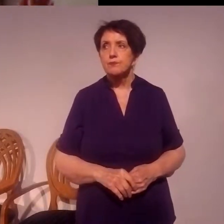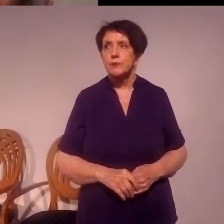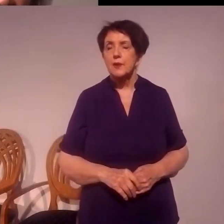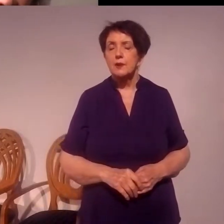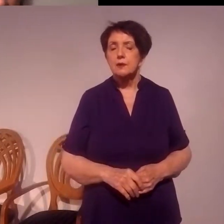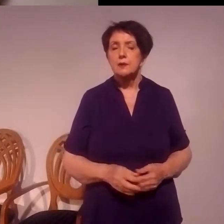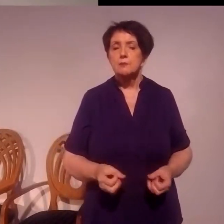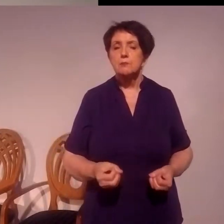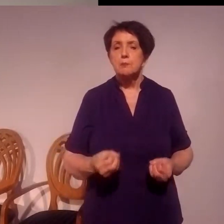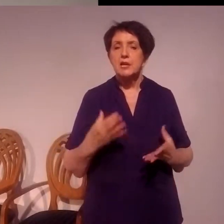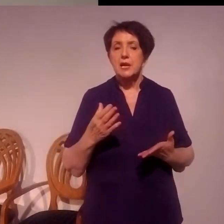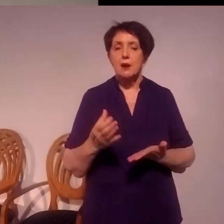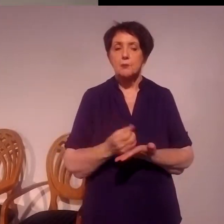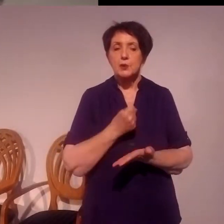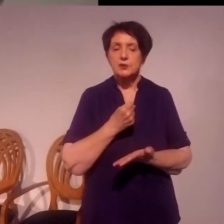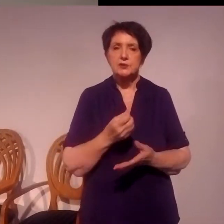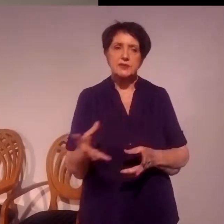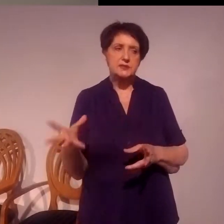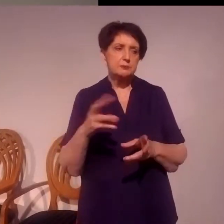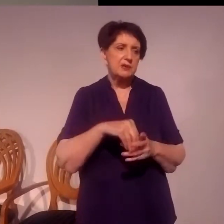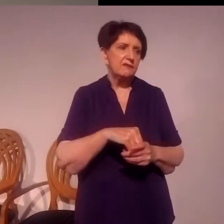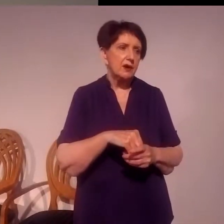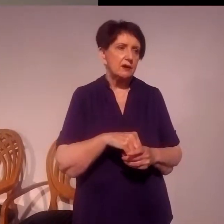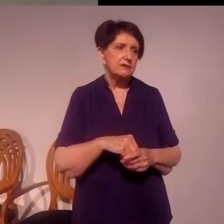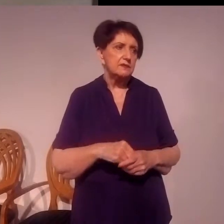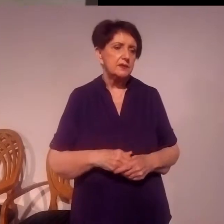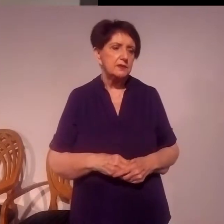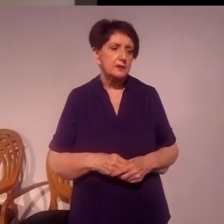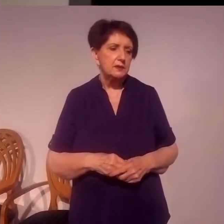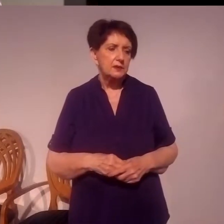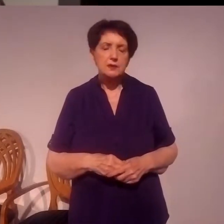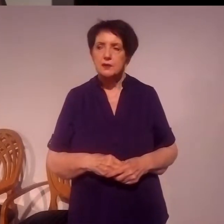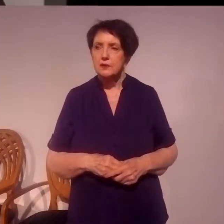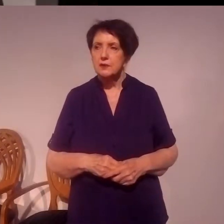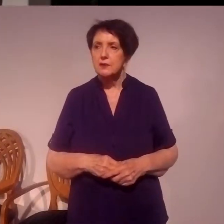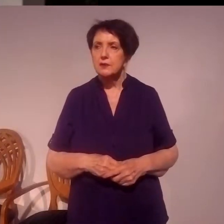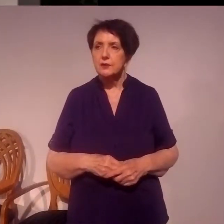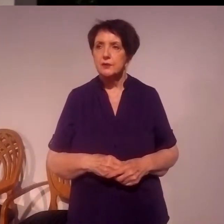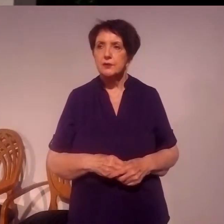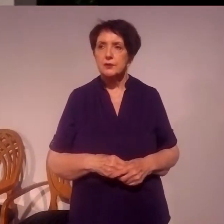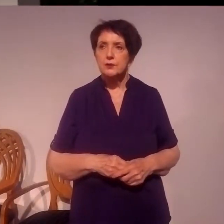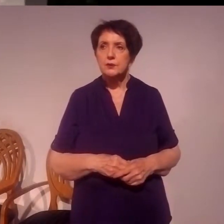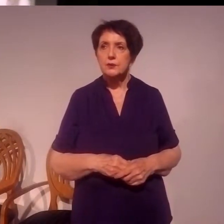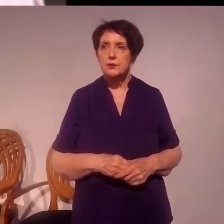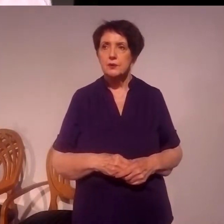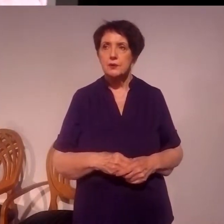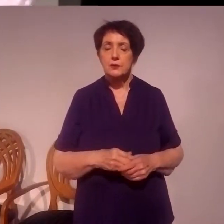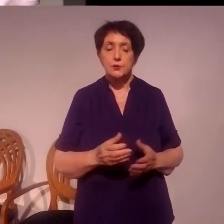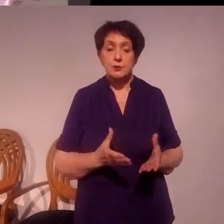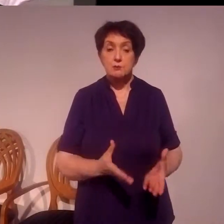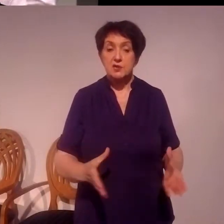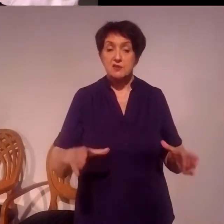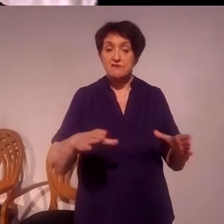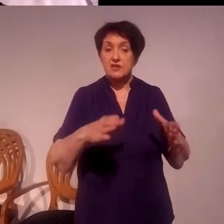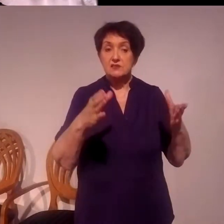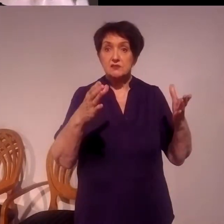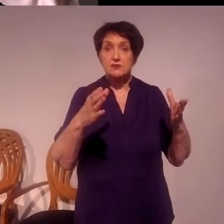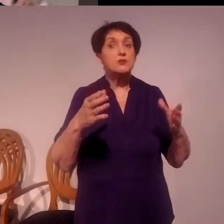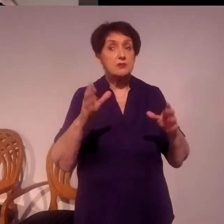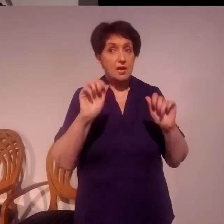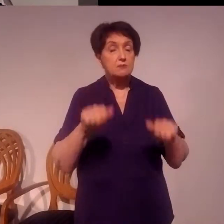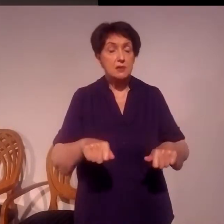Many opportunities to be involved. And we can be this instrument, we can be this vessel of something larger